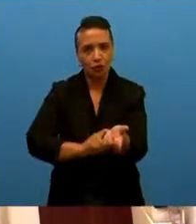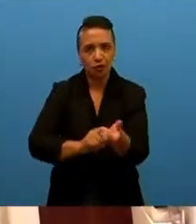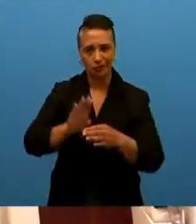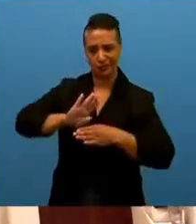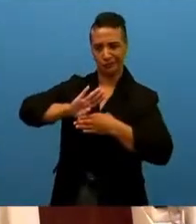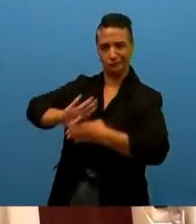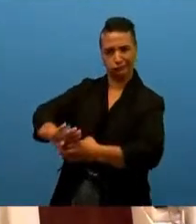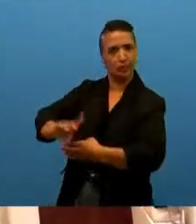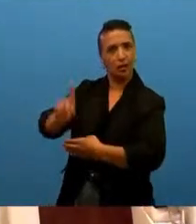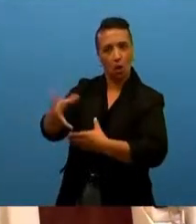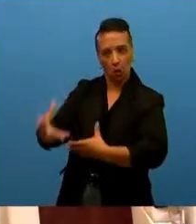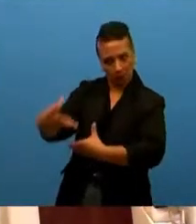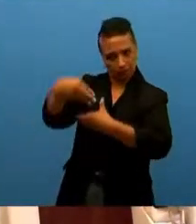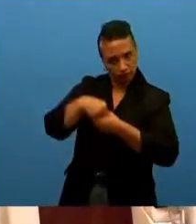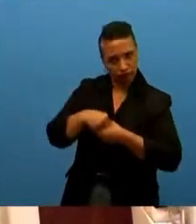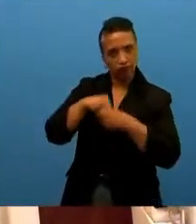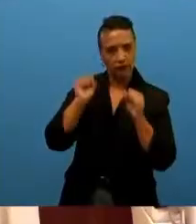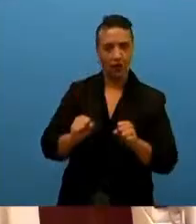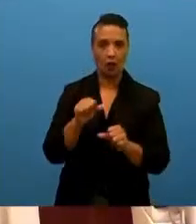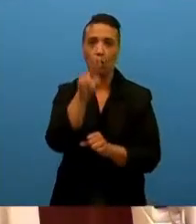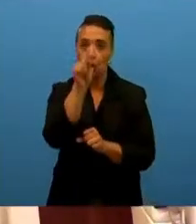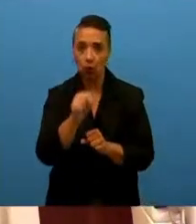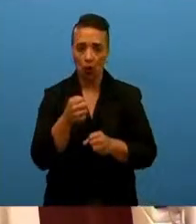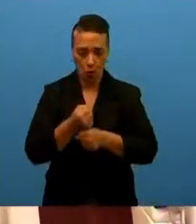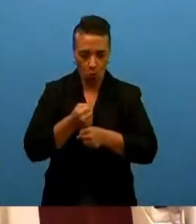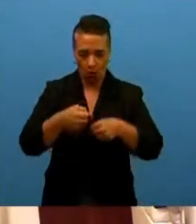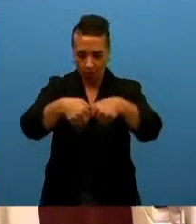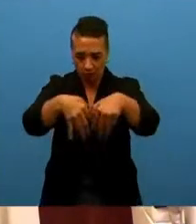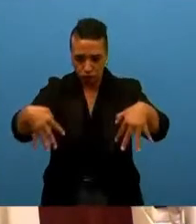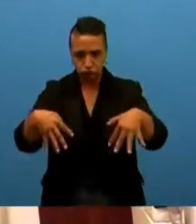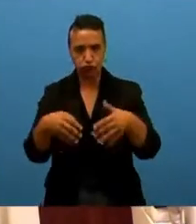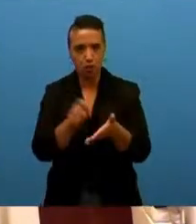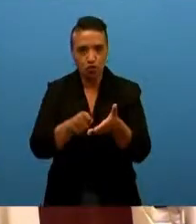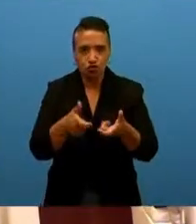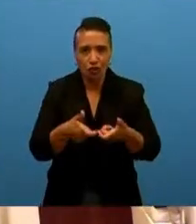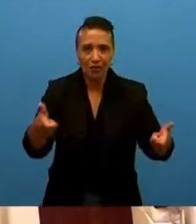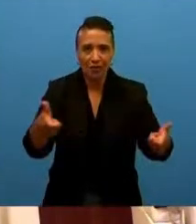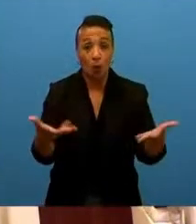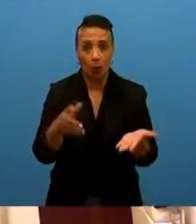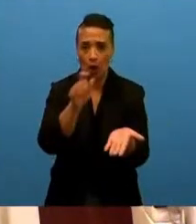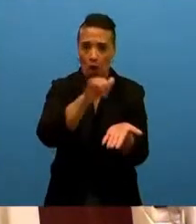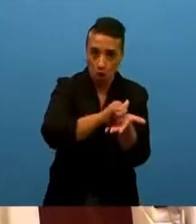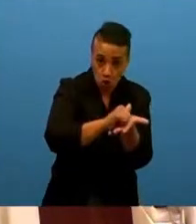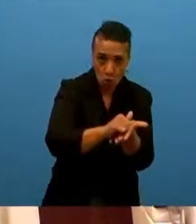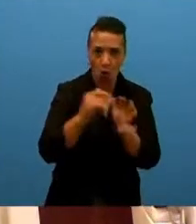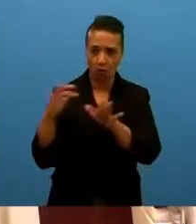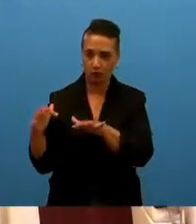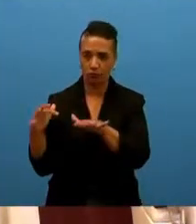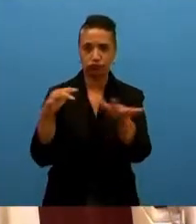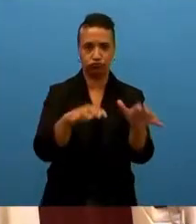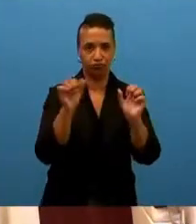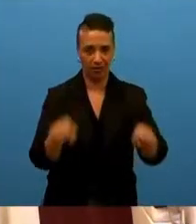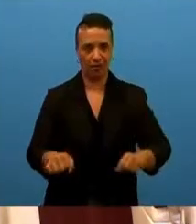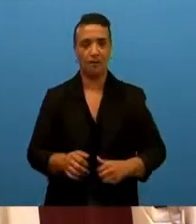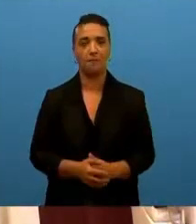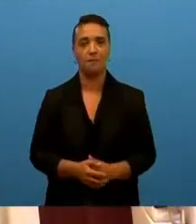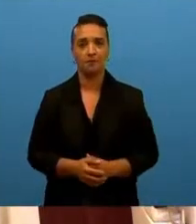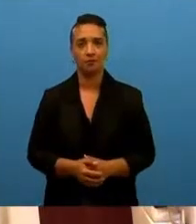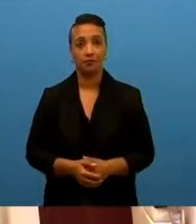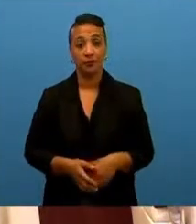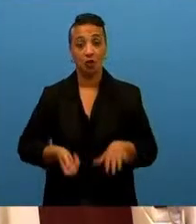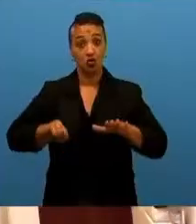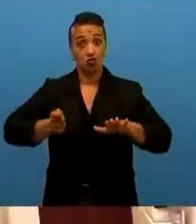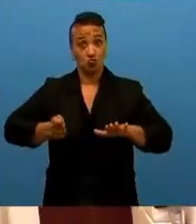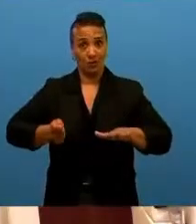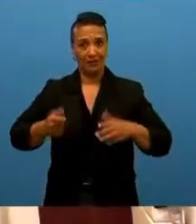peoples in the work of the United Nations General Assembly in New York. The president of the